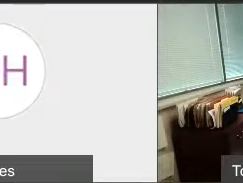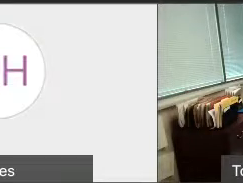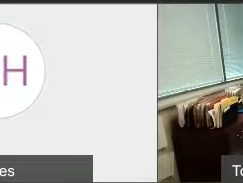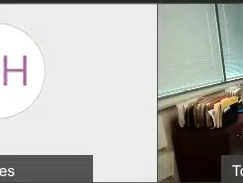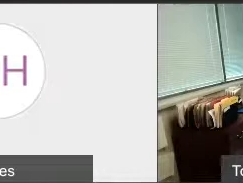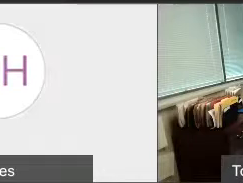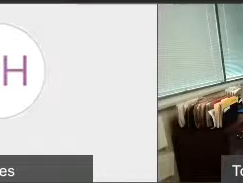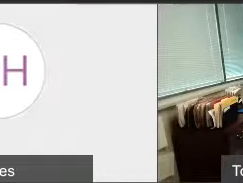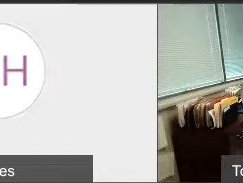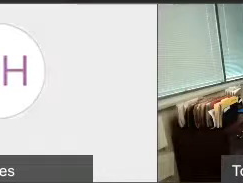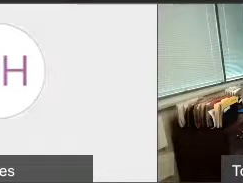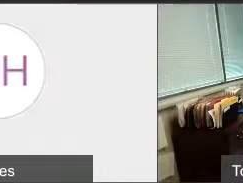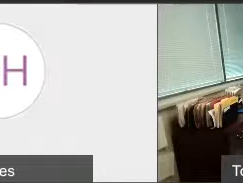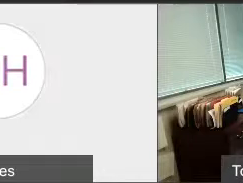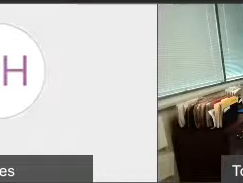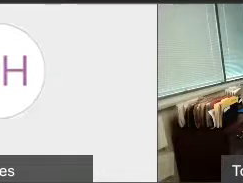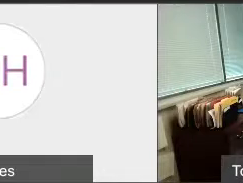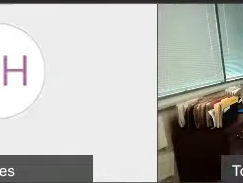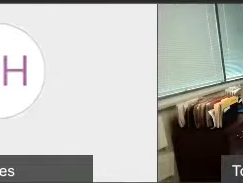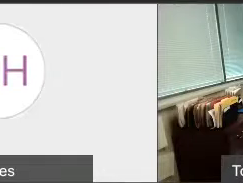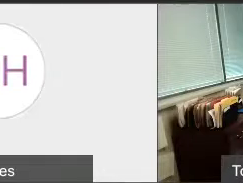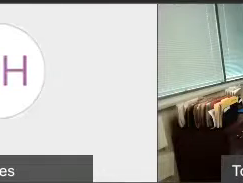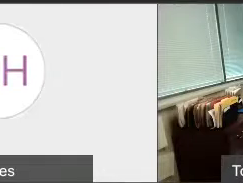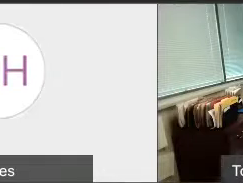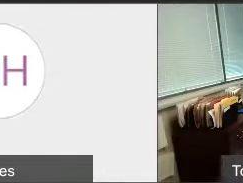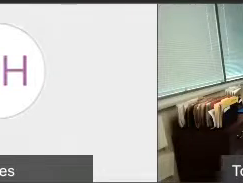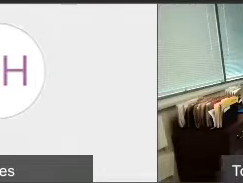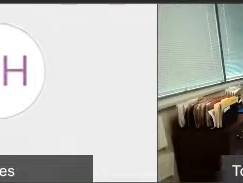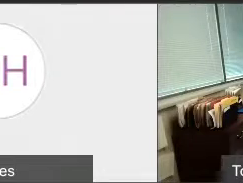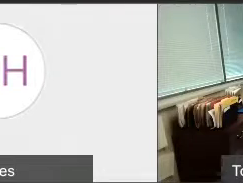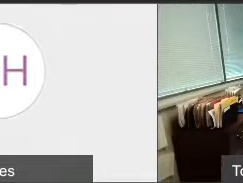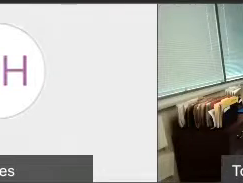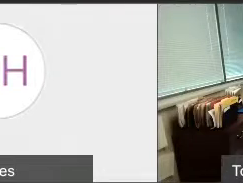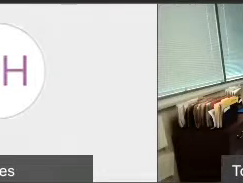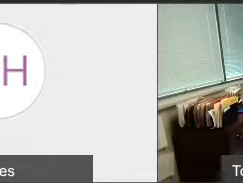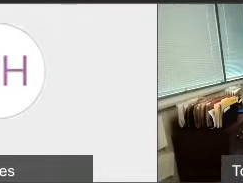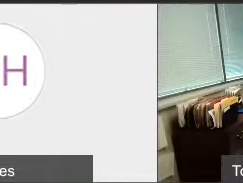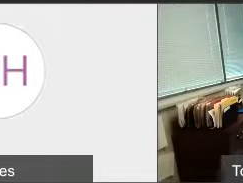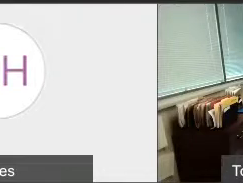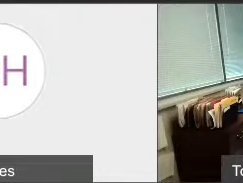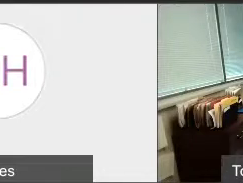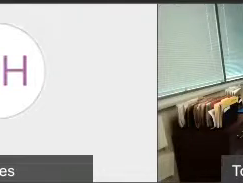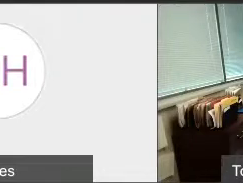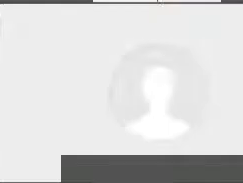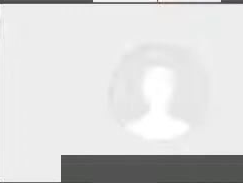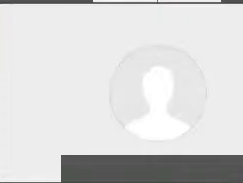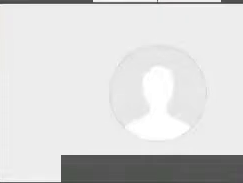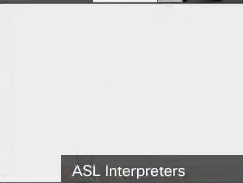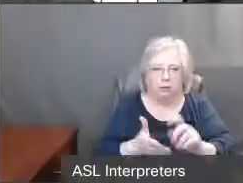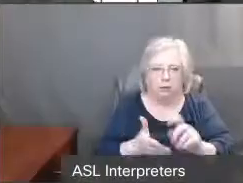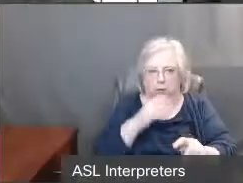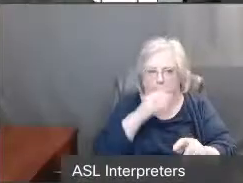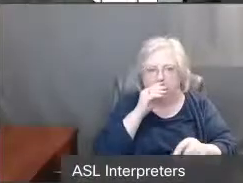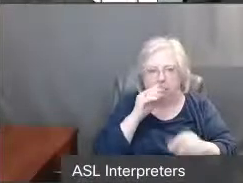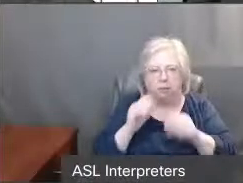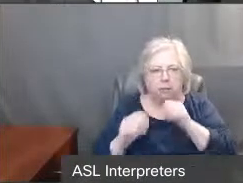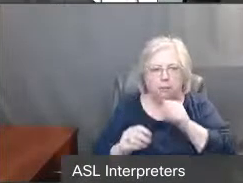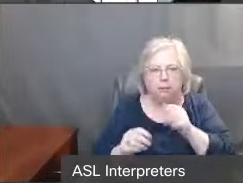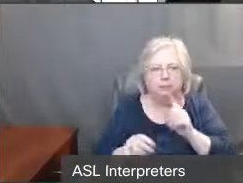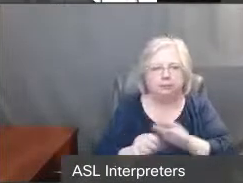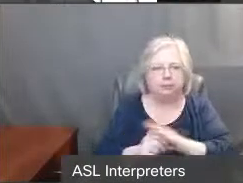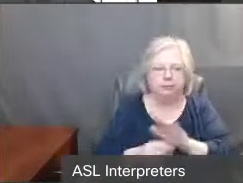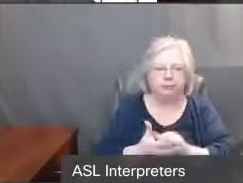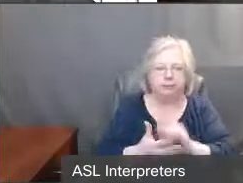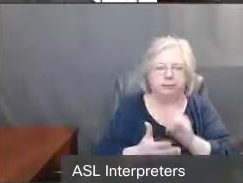noise control for the property, and that information was provided in the agenda write-up. I'll not go over that. I'll defer that information to the